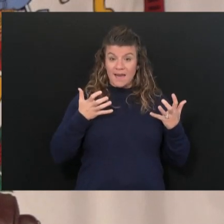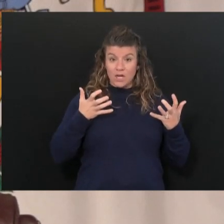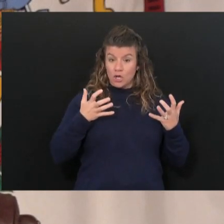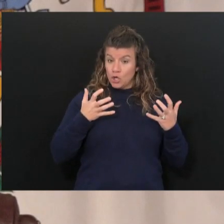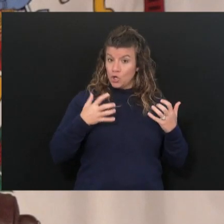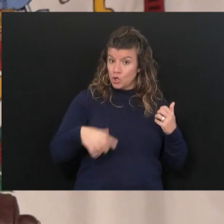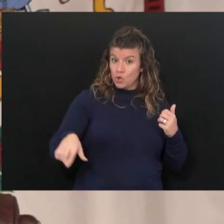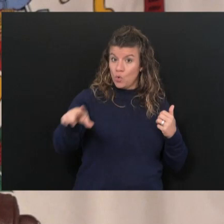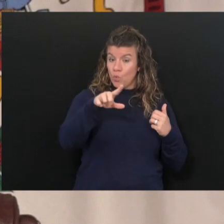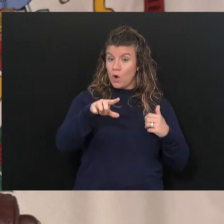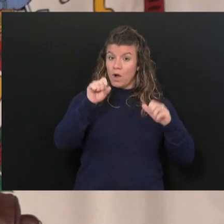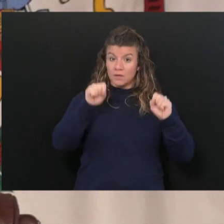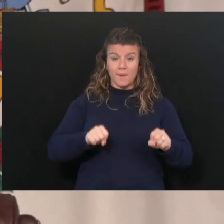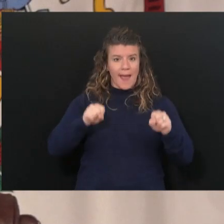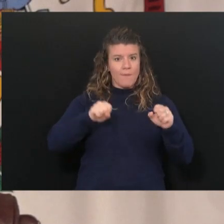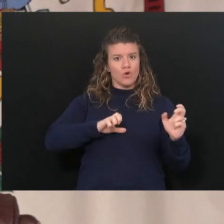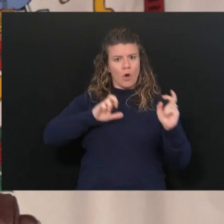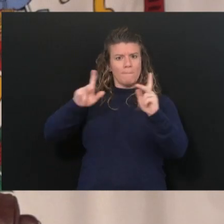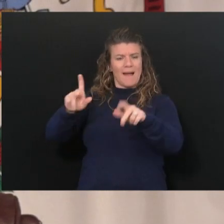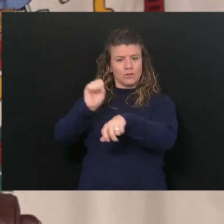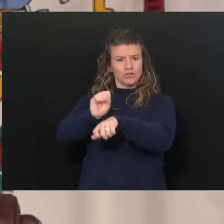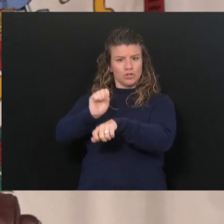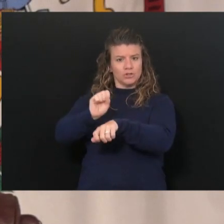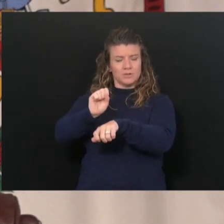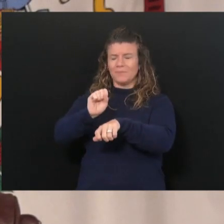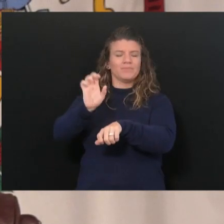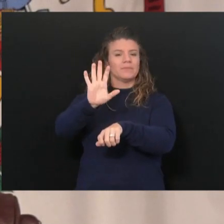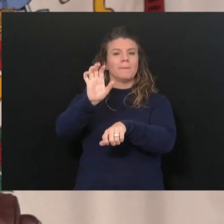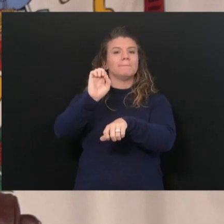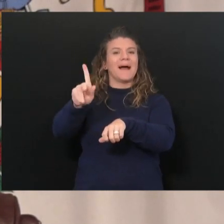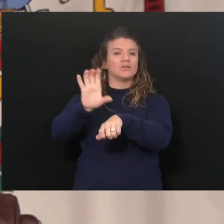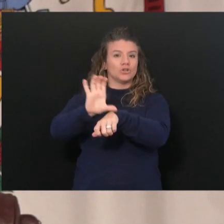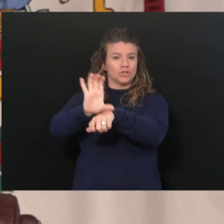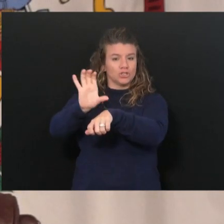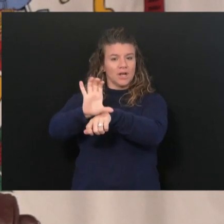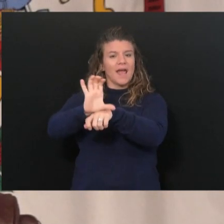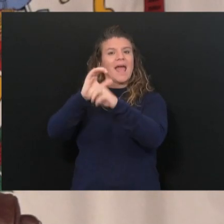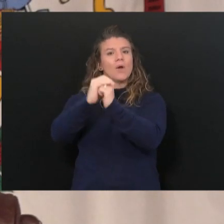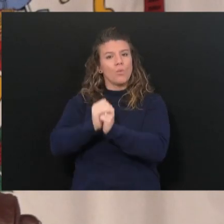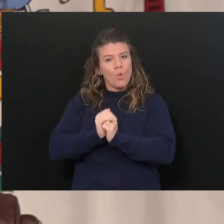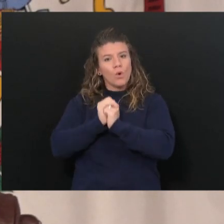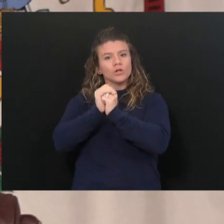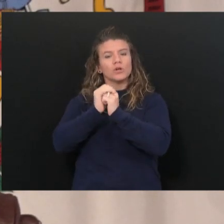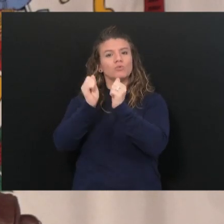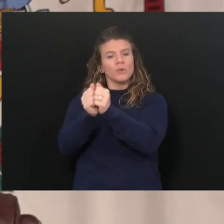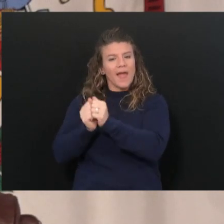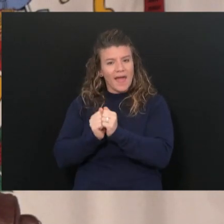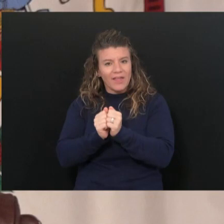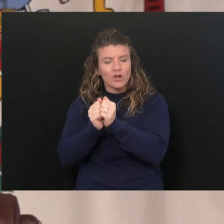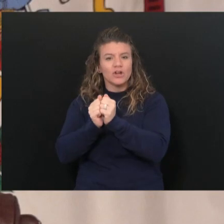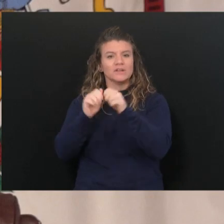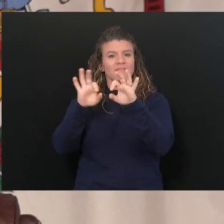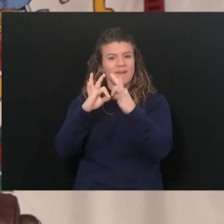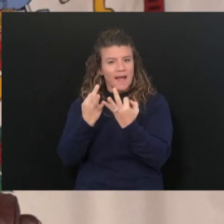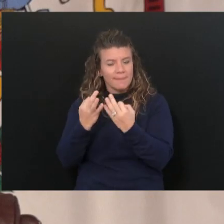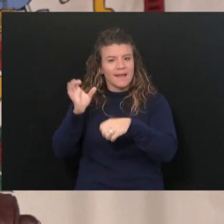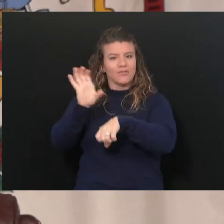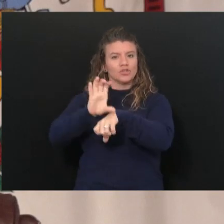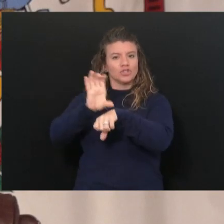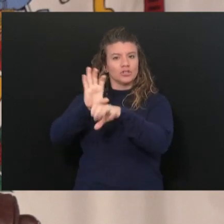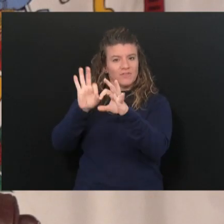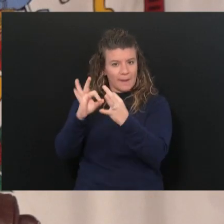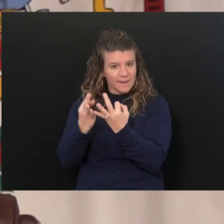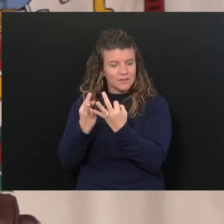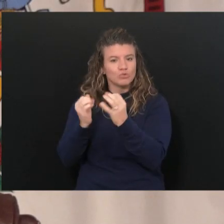go back to your churches, and we want you to be able to worship together in a family, in a church family,